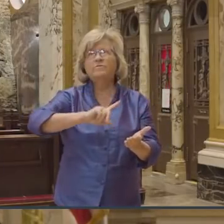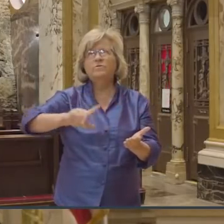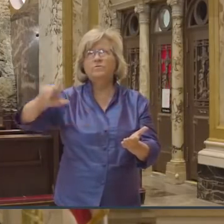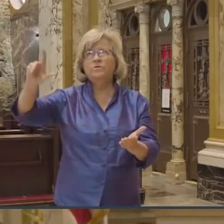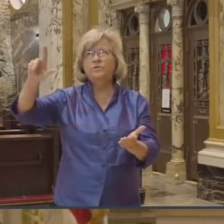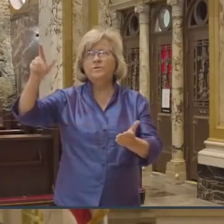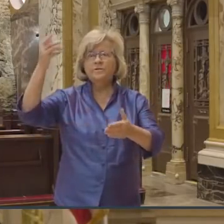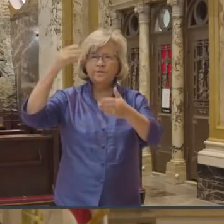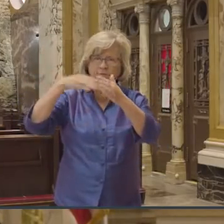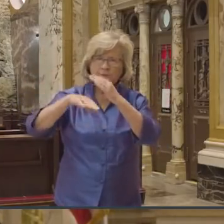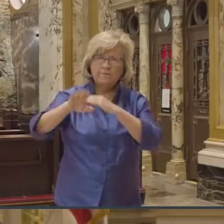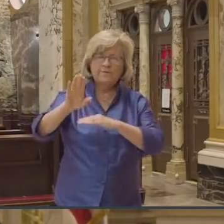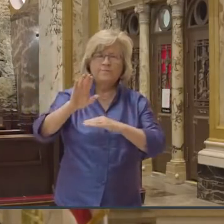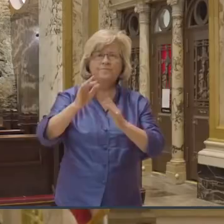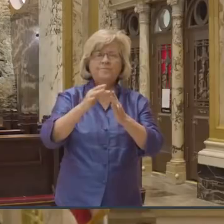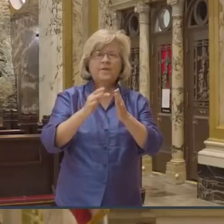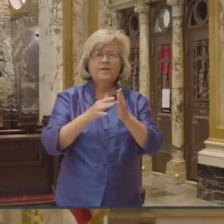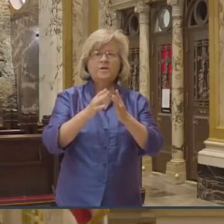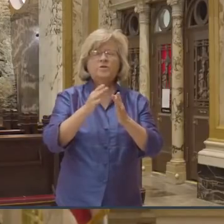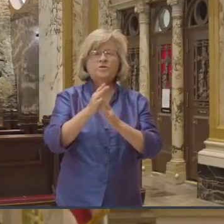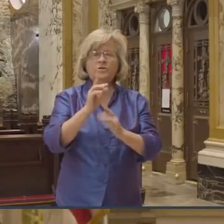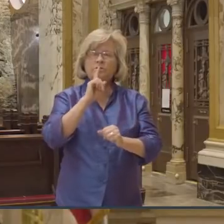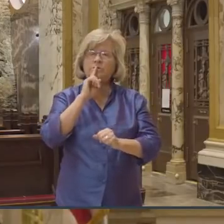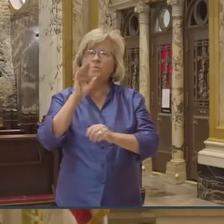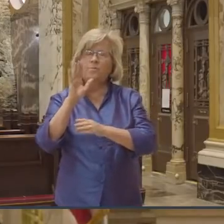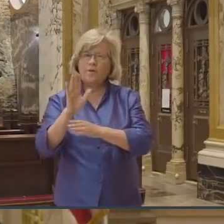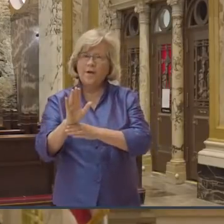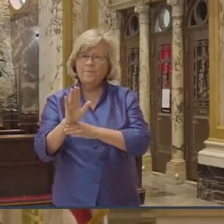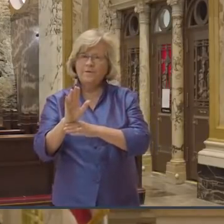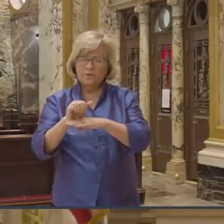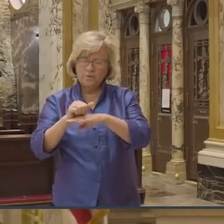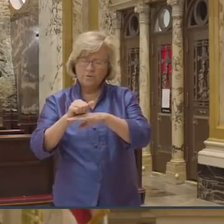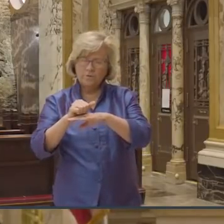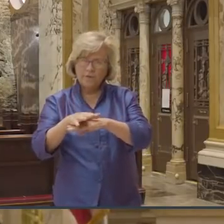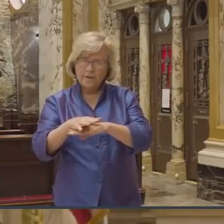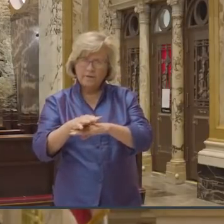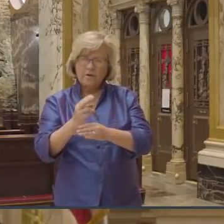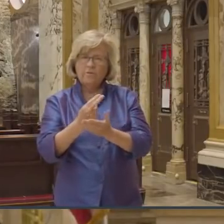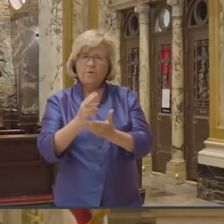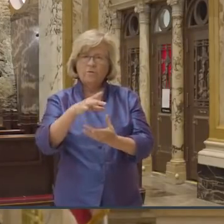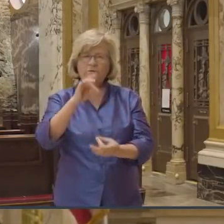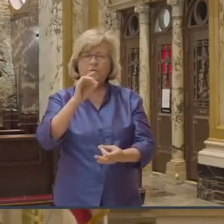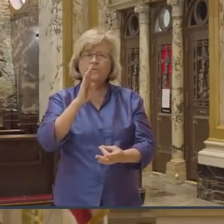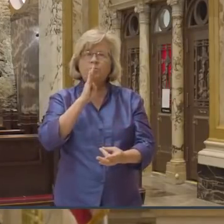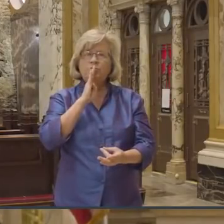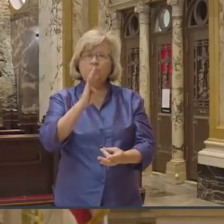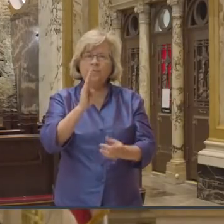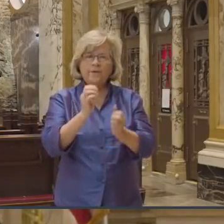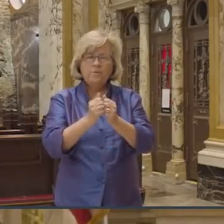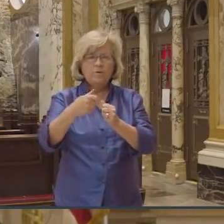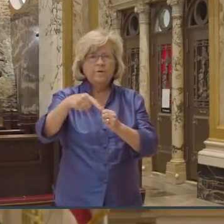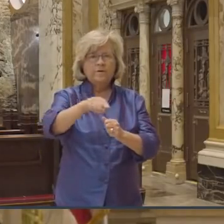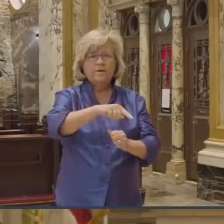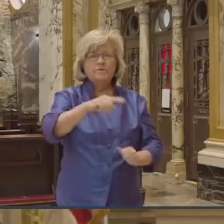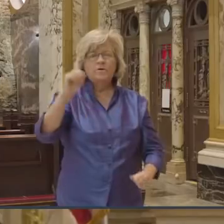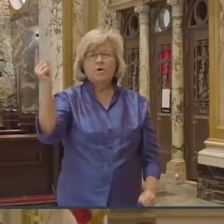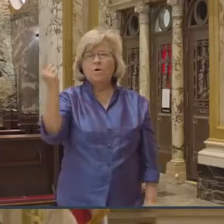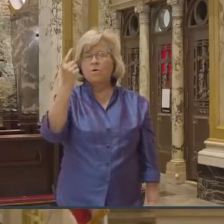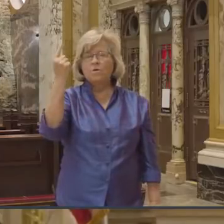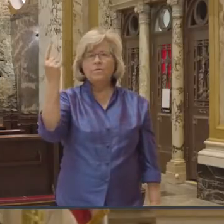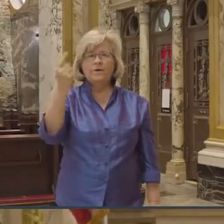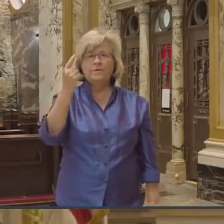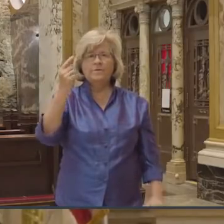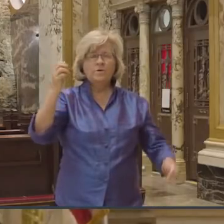heaven. Jesus then promised to send the Holy Spirit to be with us always, which we